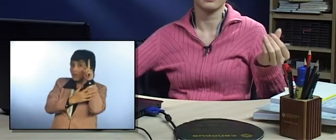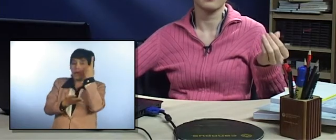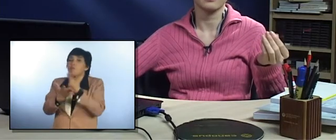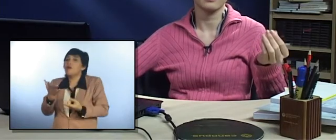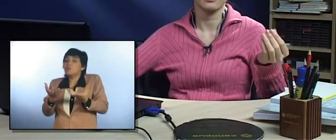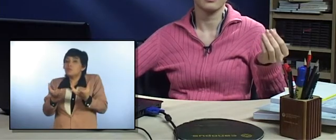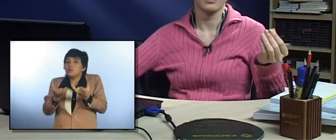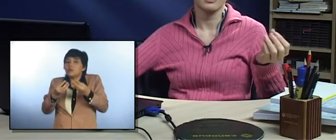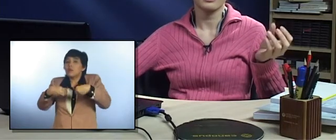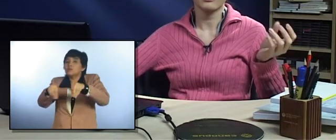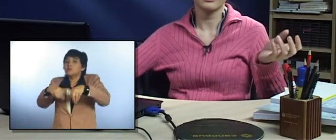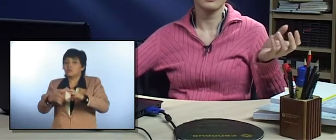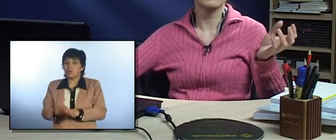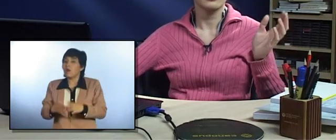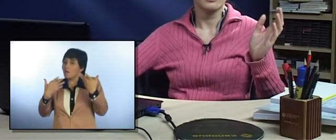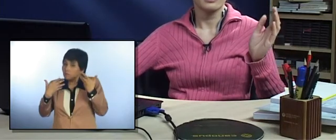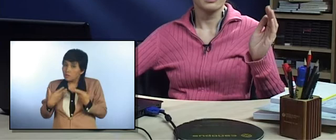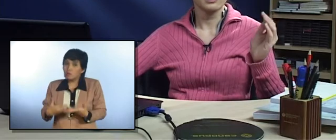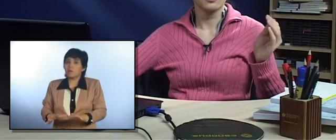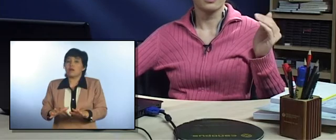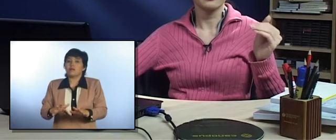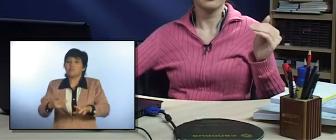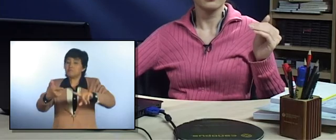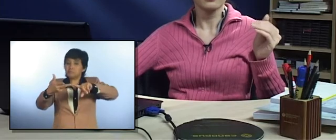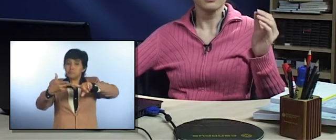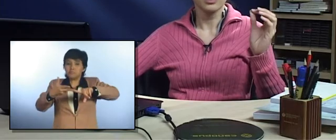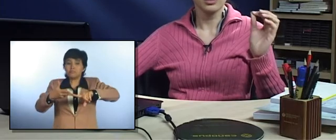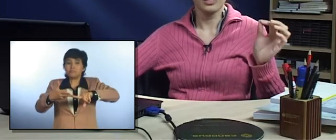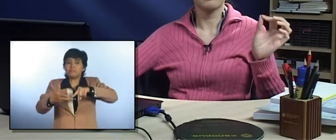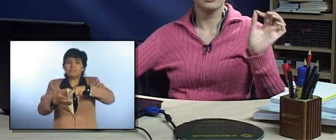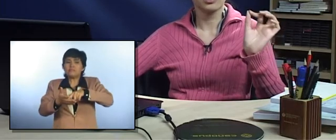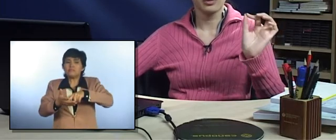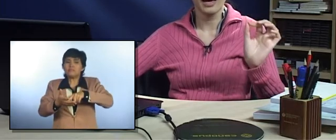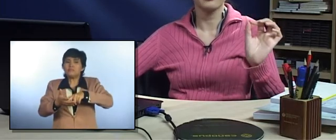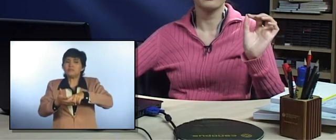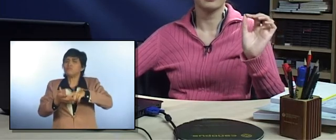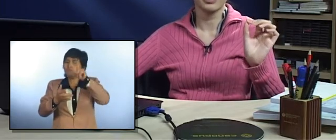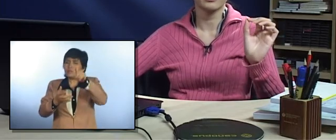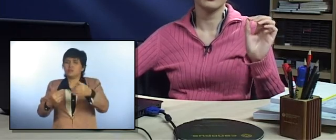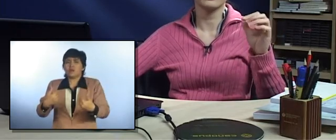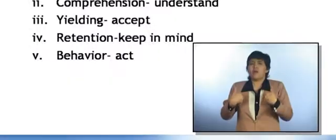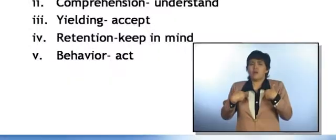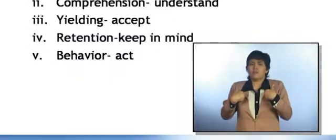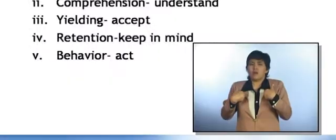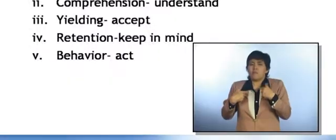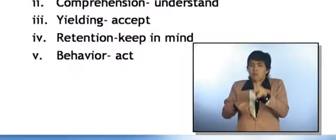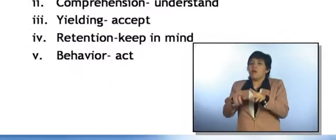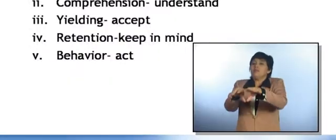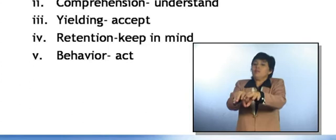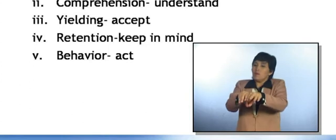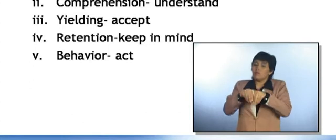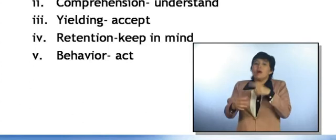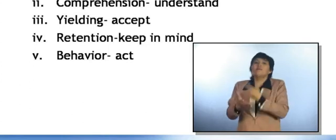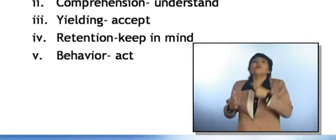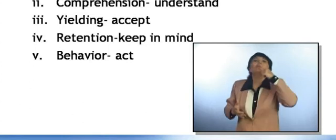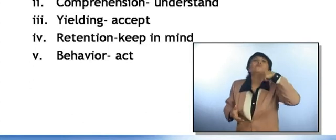saying. After that, this one is to have the person to accept what you're